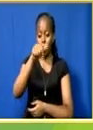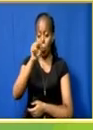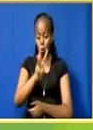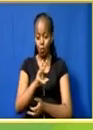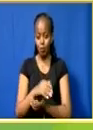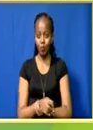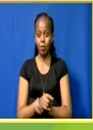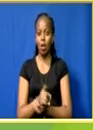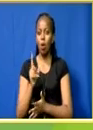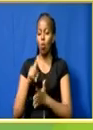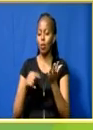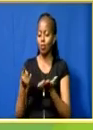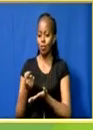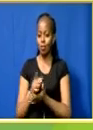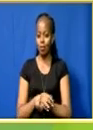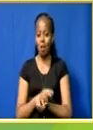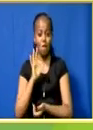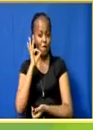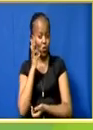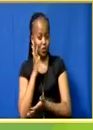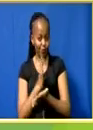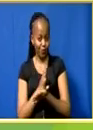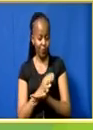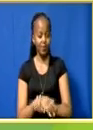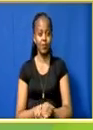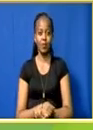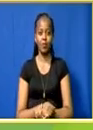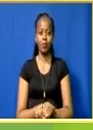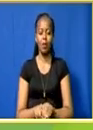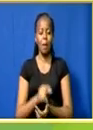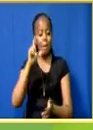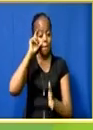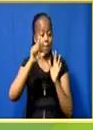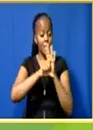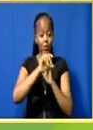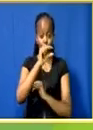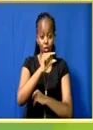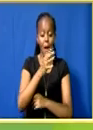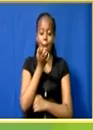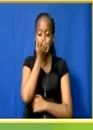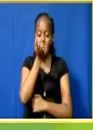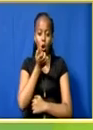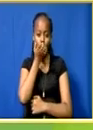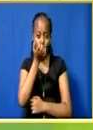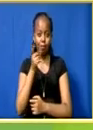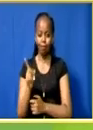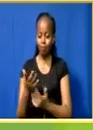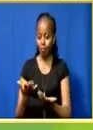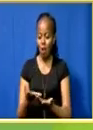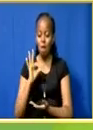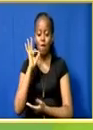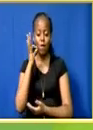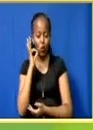Mm-hmm. And it is a fruit. It is a fruit. G? Mango. And mango belongs